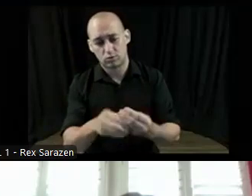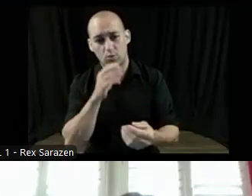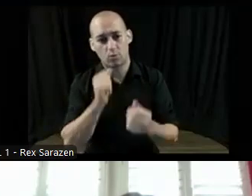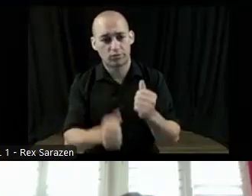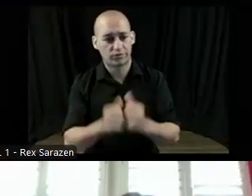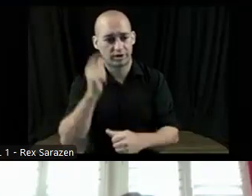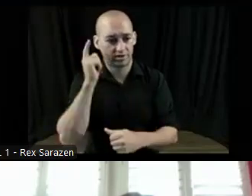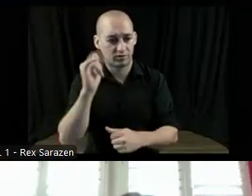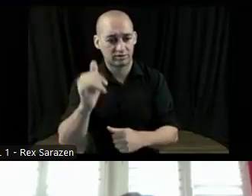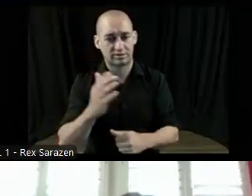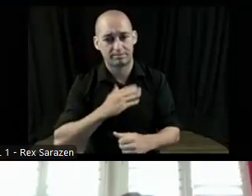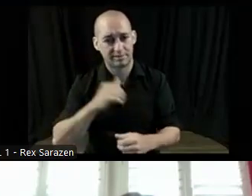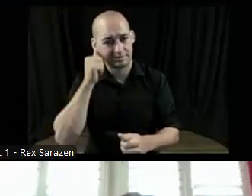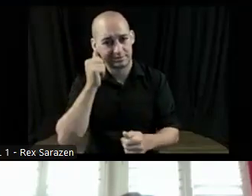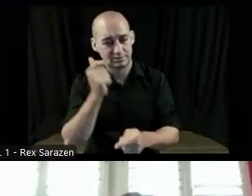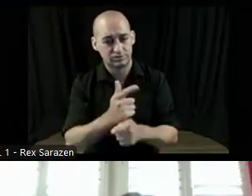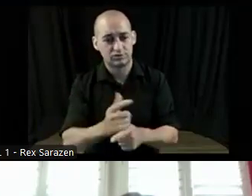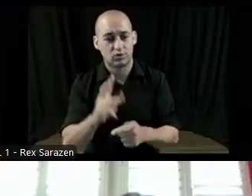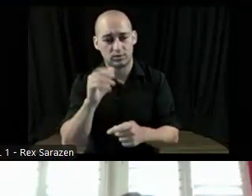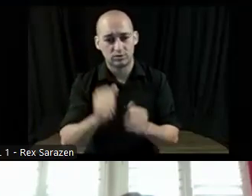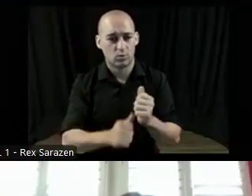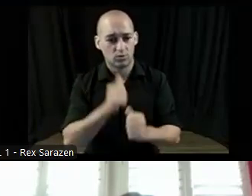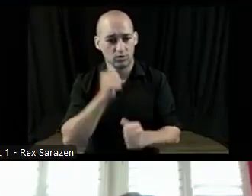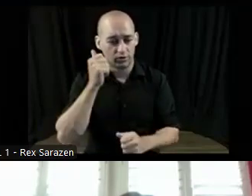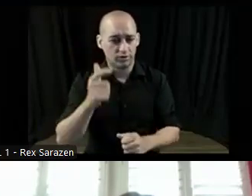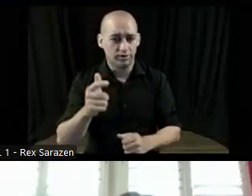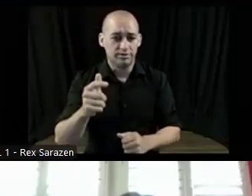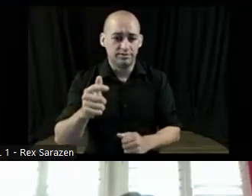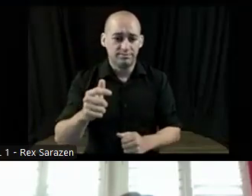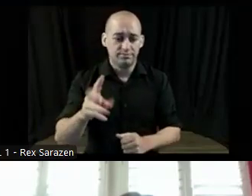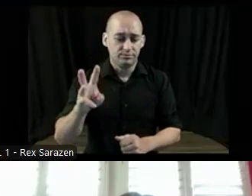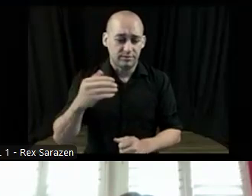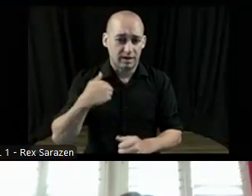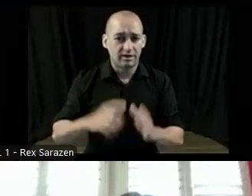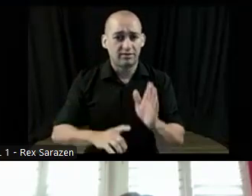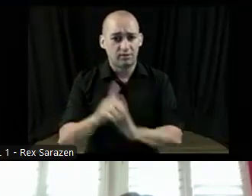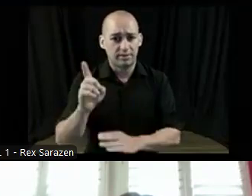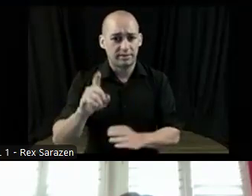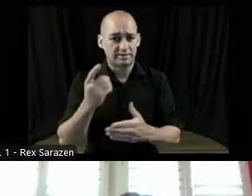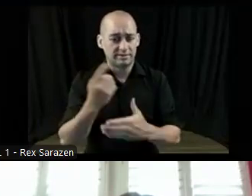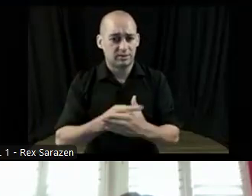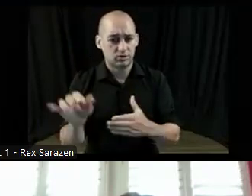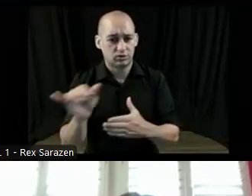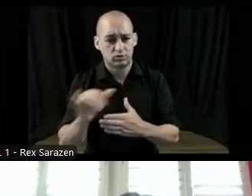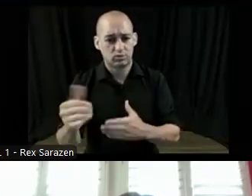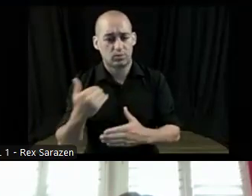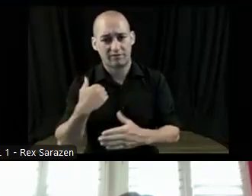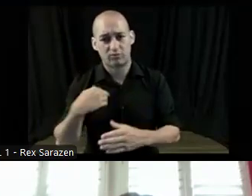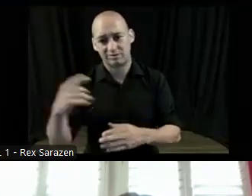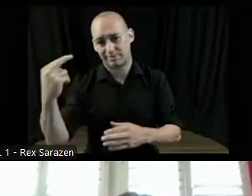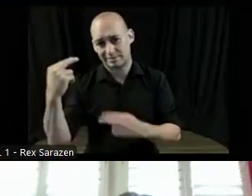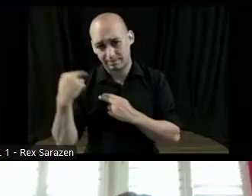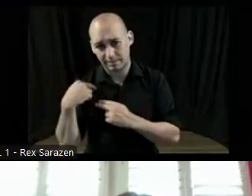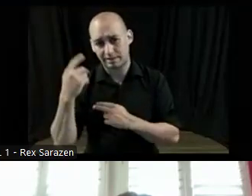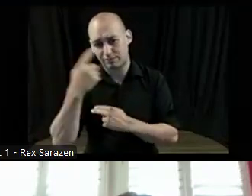was an older Californian. She had developmental disabilities too. And we have a responsibility to older Californians who have